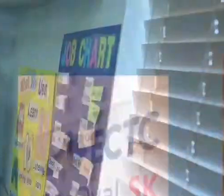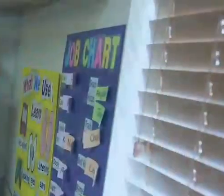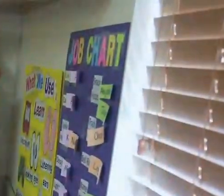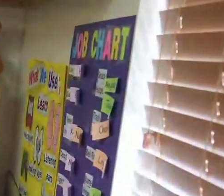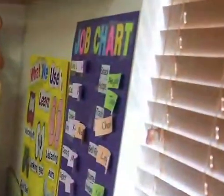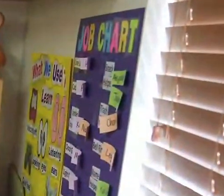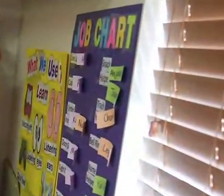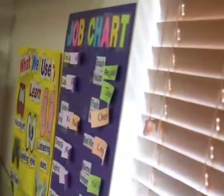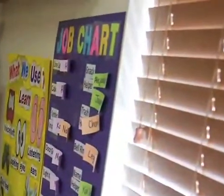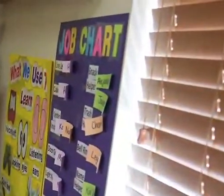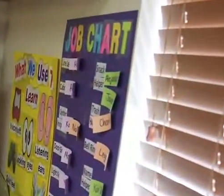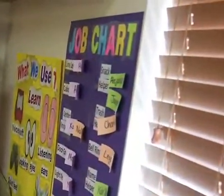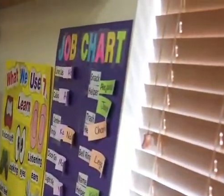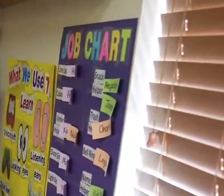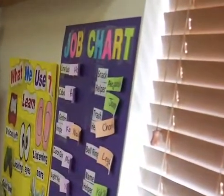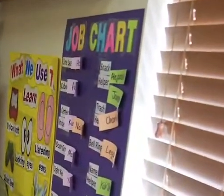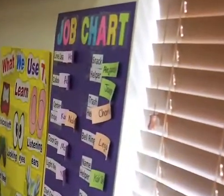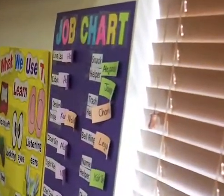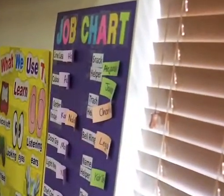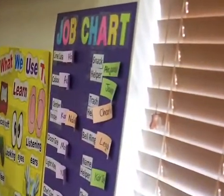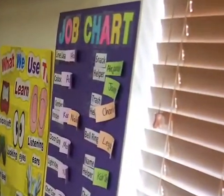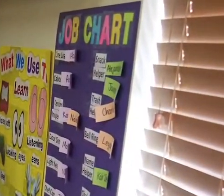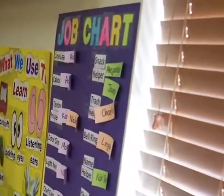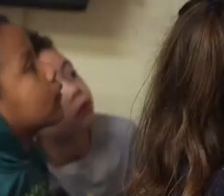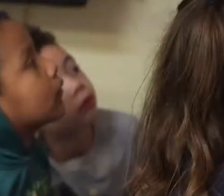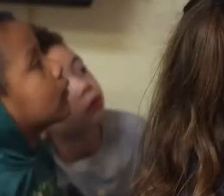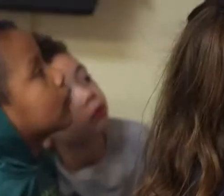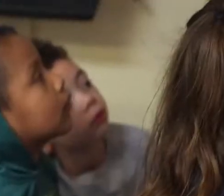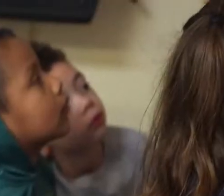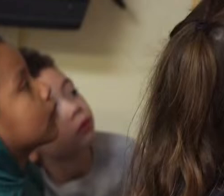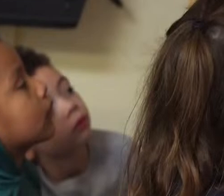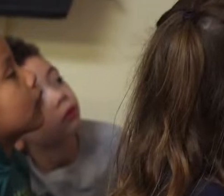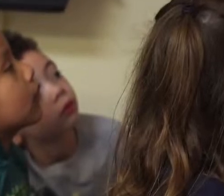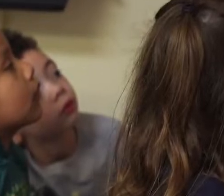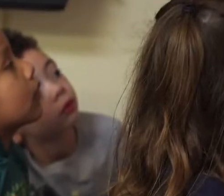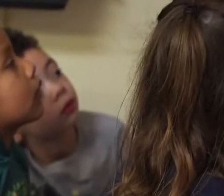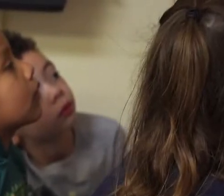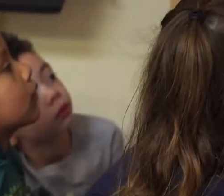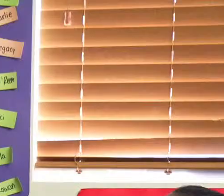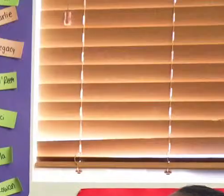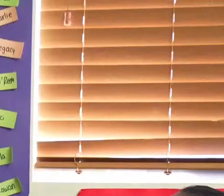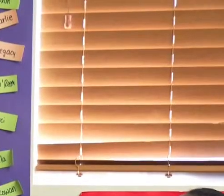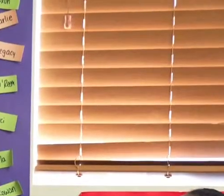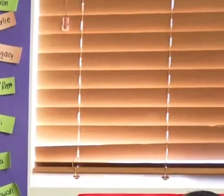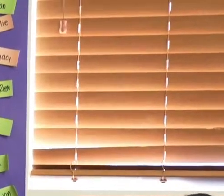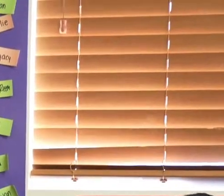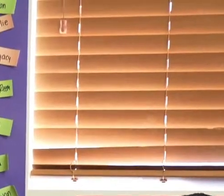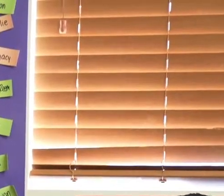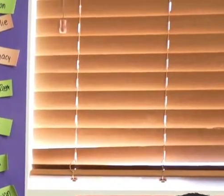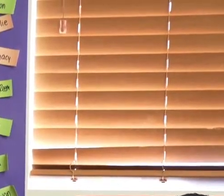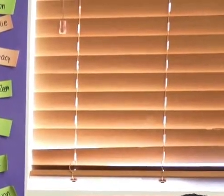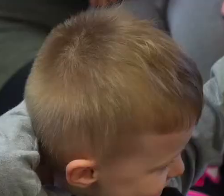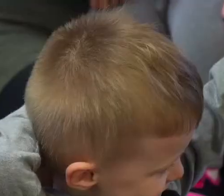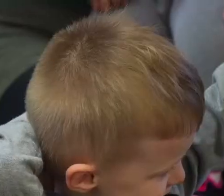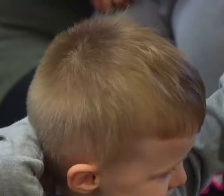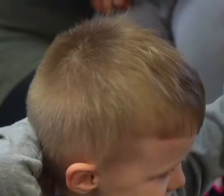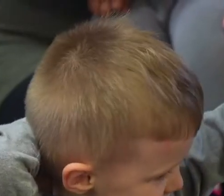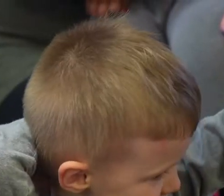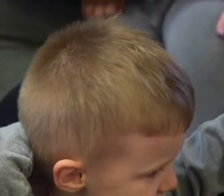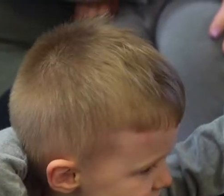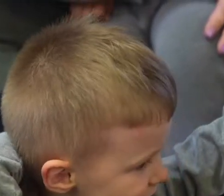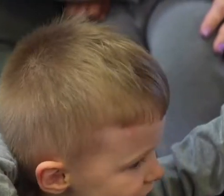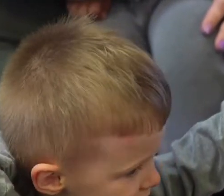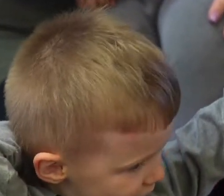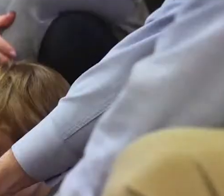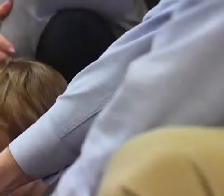My name is Andy. Hi, it's nice to meet you. And I am so excited to come here today with such